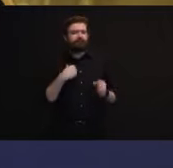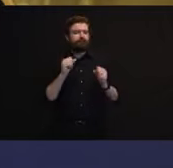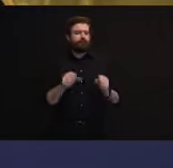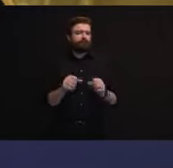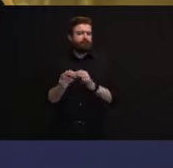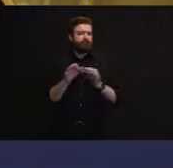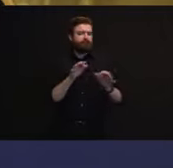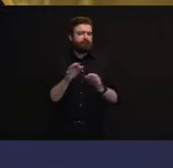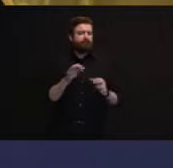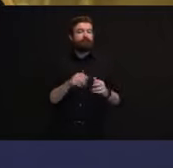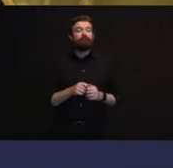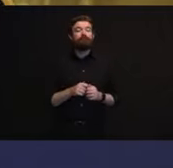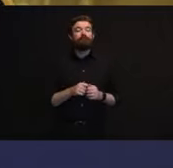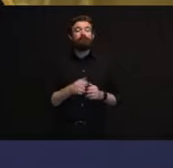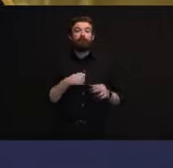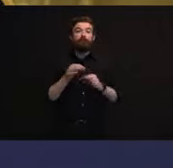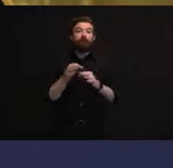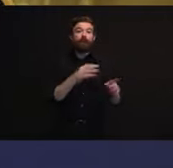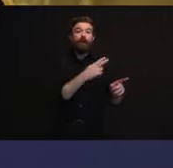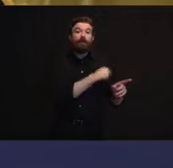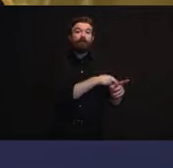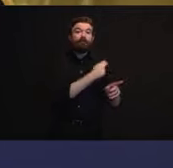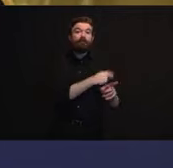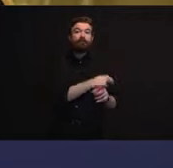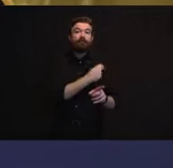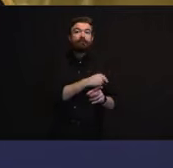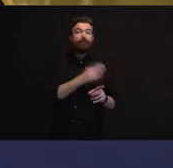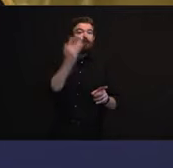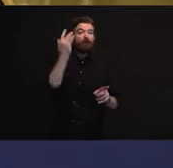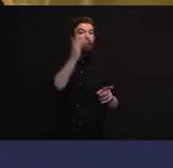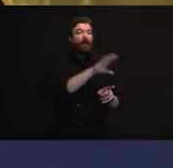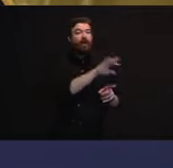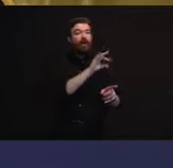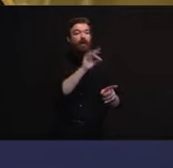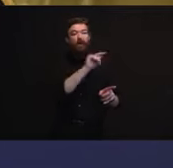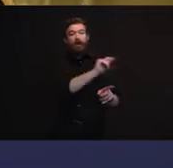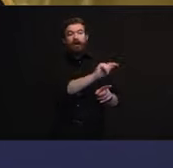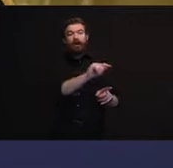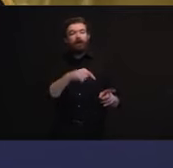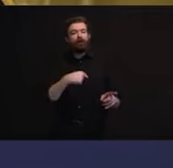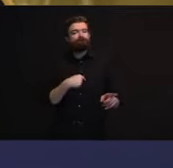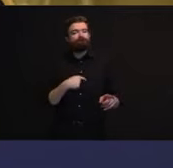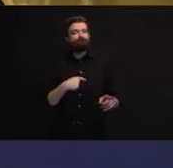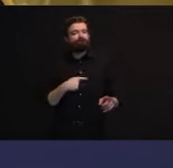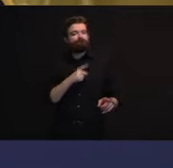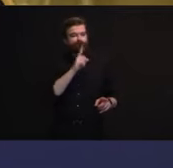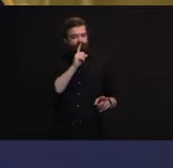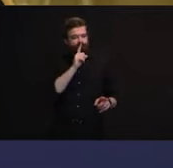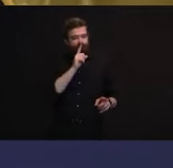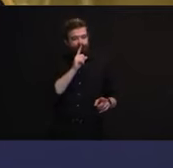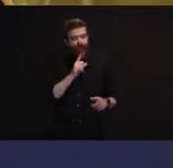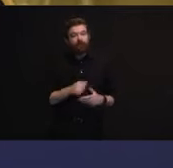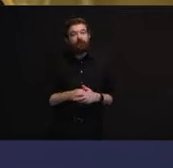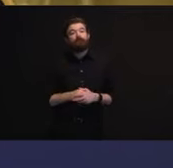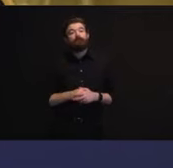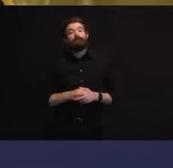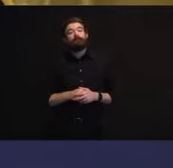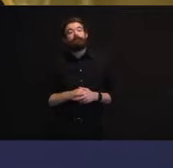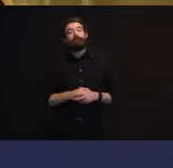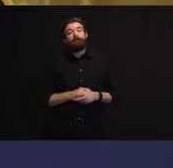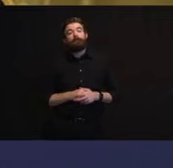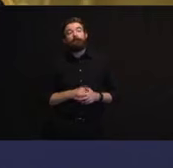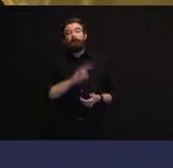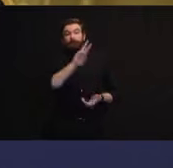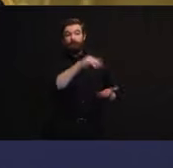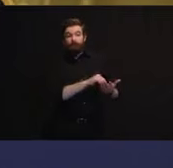to get it the week after. So this is going to be in very short order. These will be coming at us measured first in